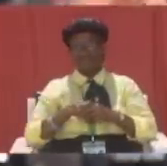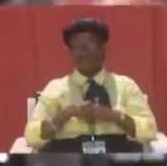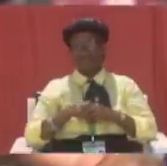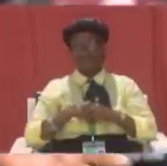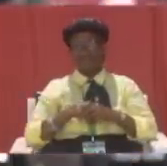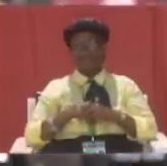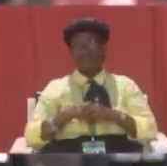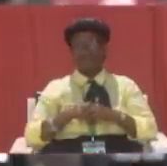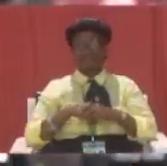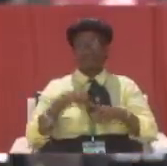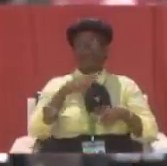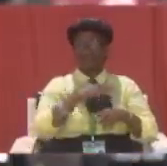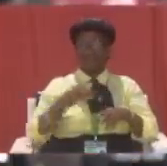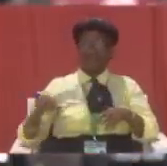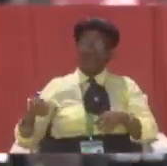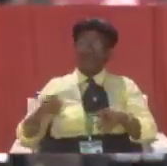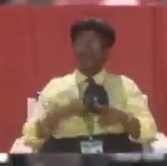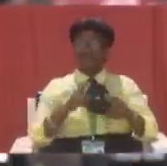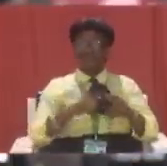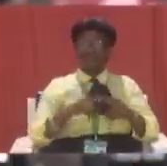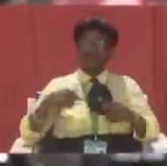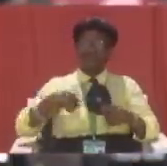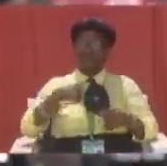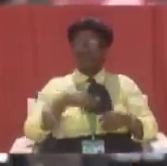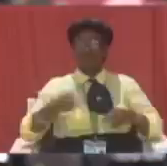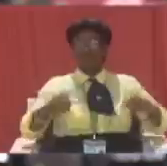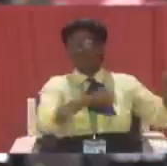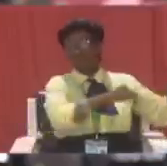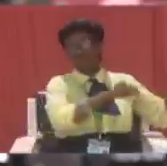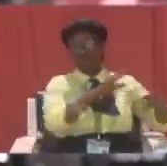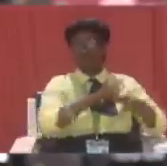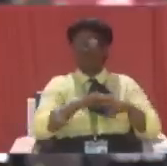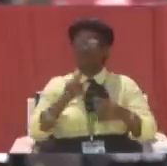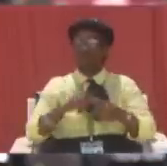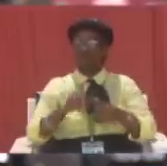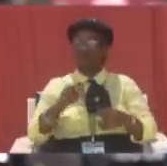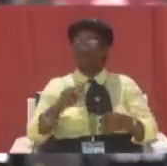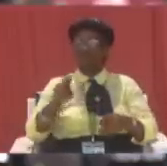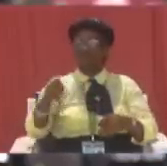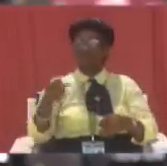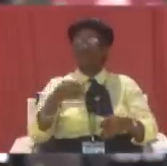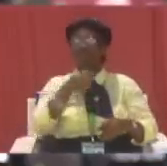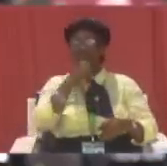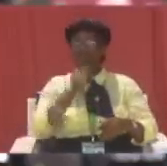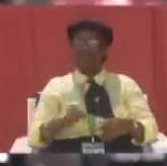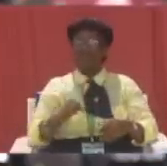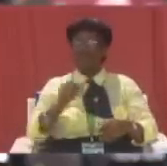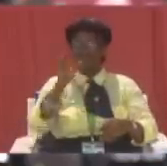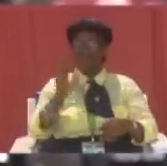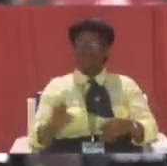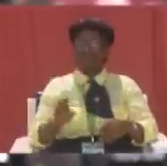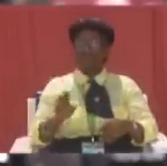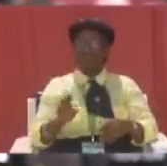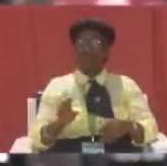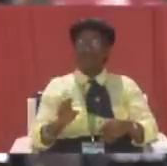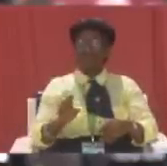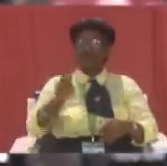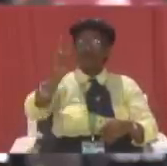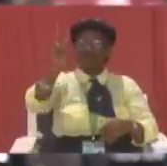And then we moved on to 2 Samuel chapter 2 from verse 1 to 4. 2 Samuel chapter 2 from verse 1 to